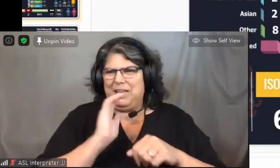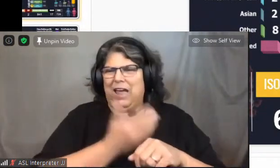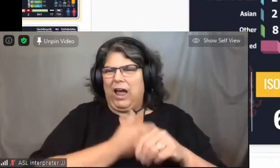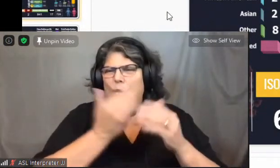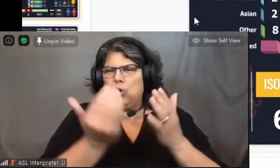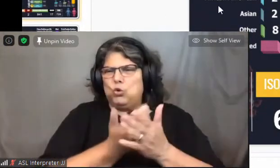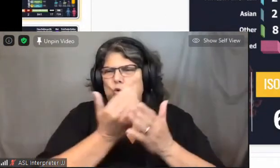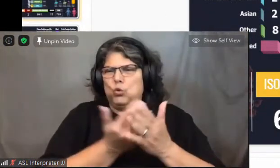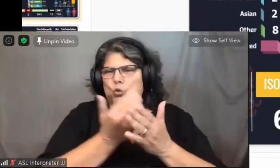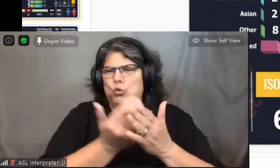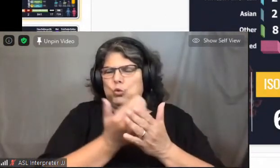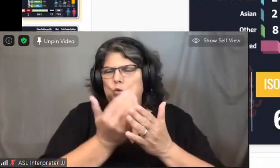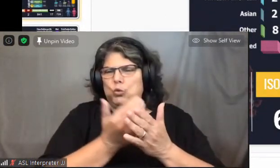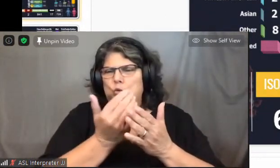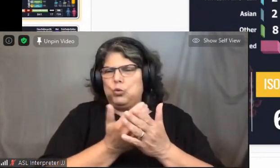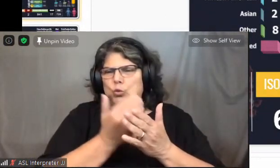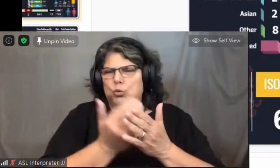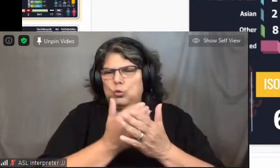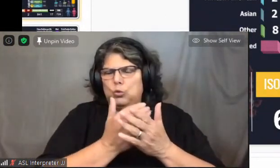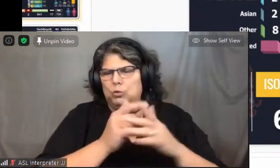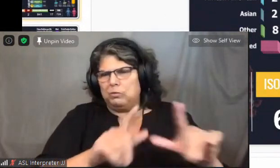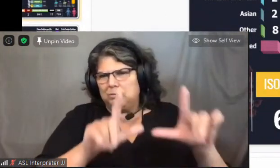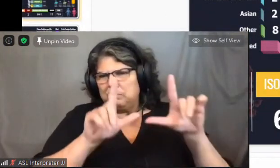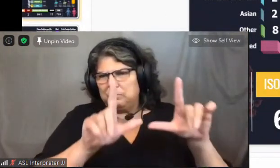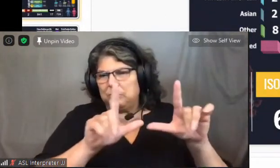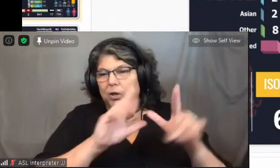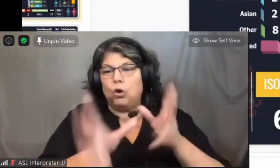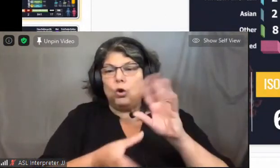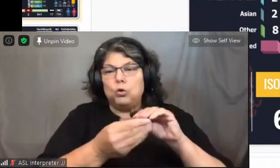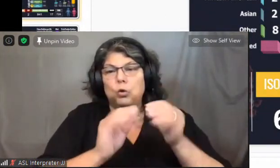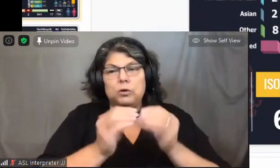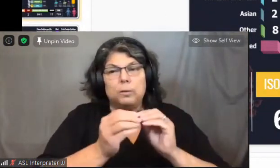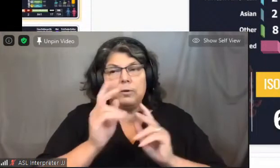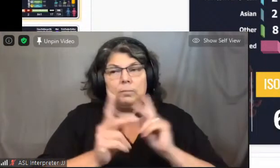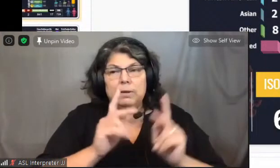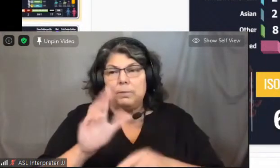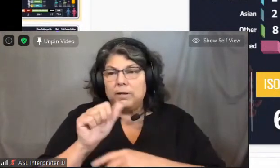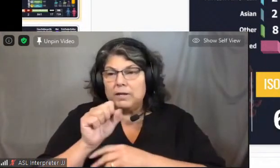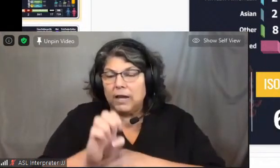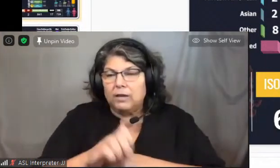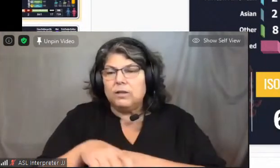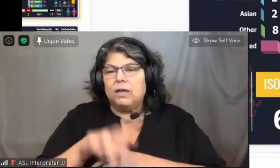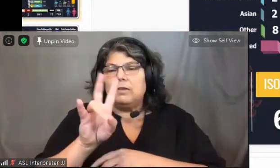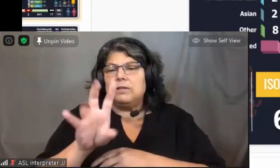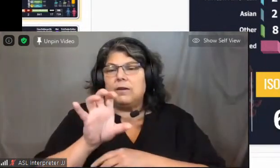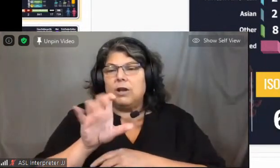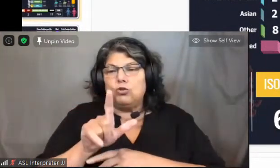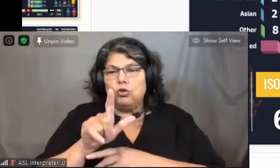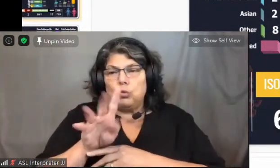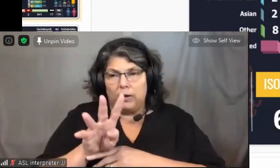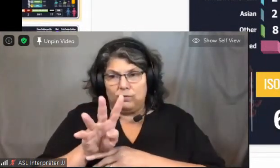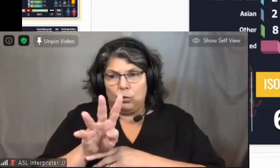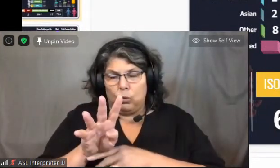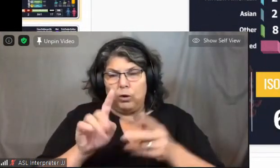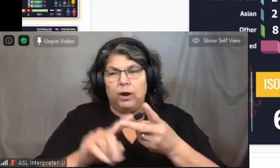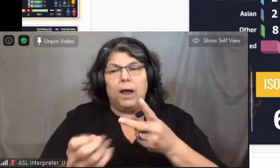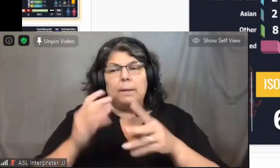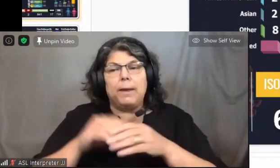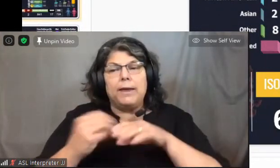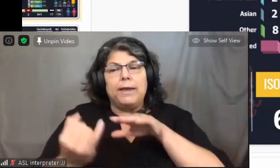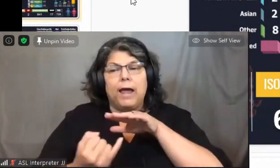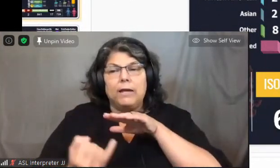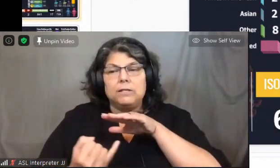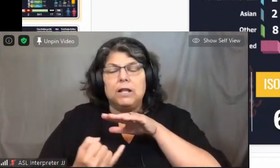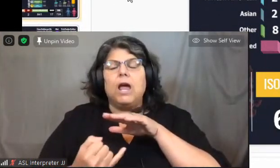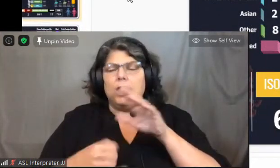new display. The total cases are 724. In isolation, there are 61 at this